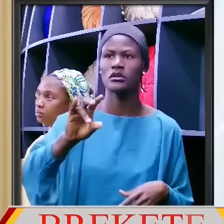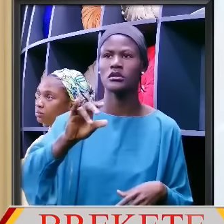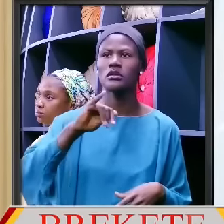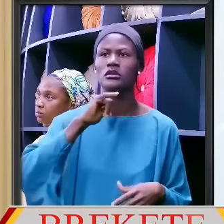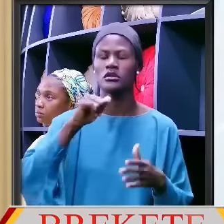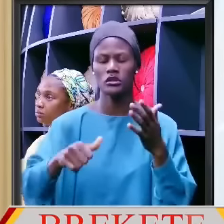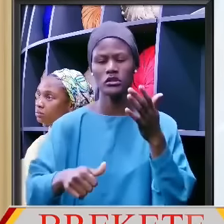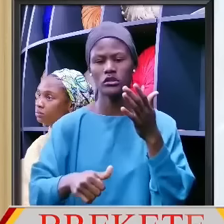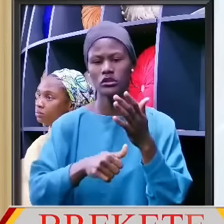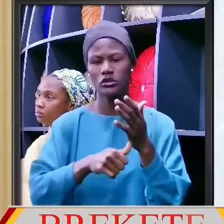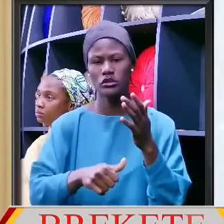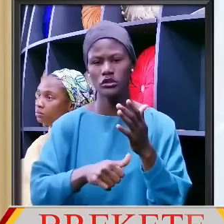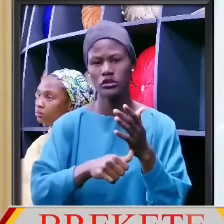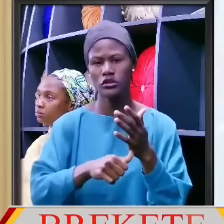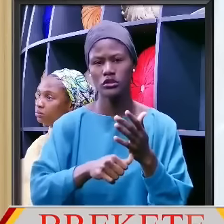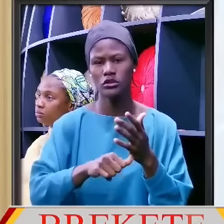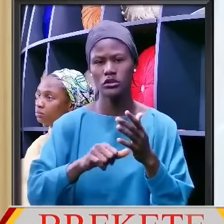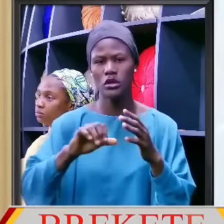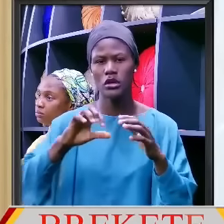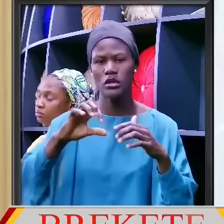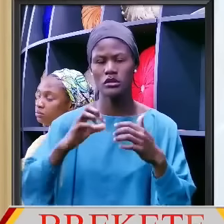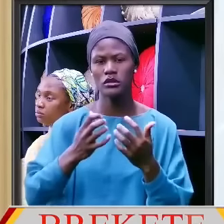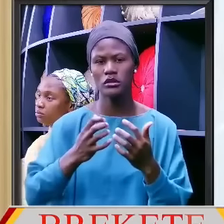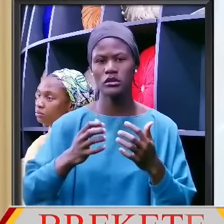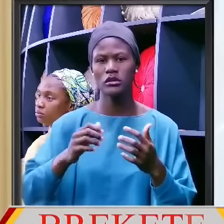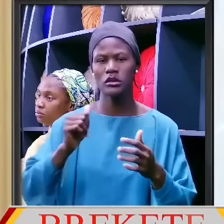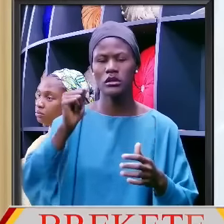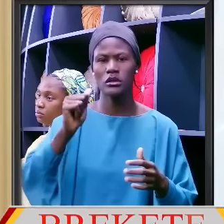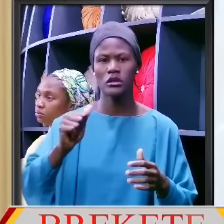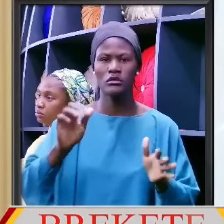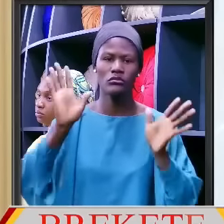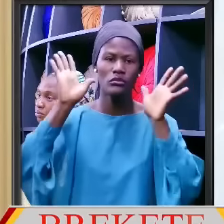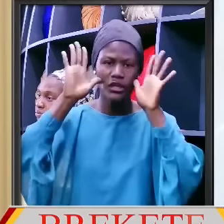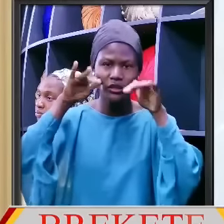senior citizen, a Muslim,